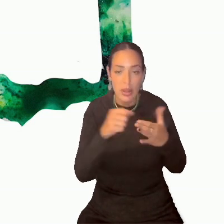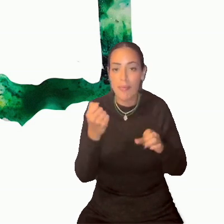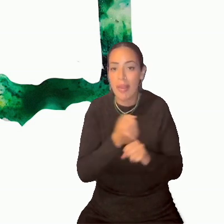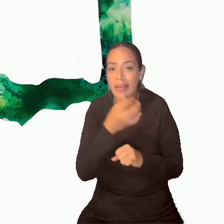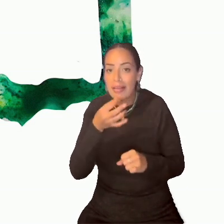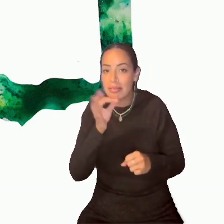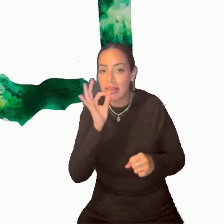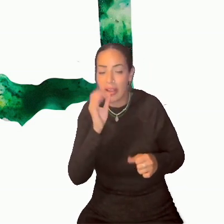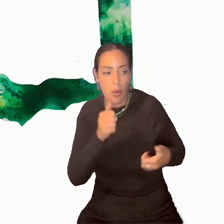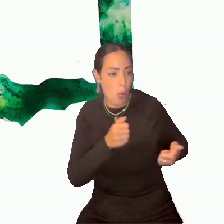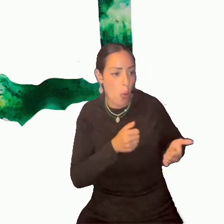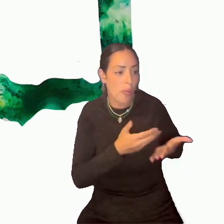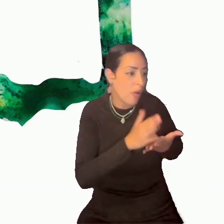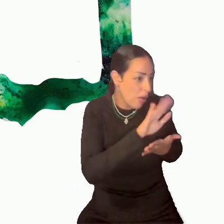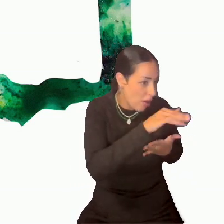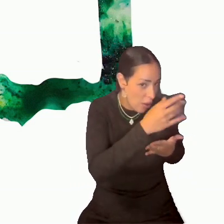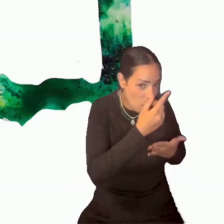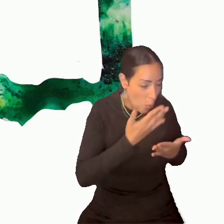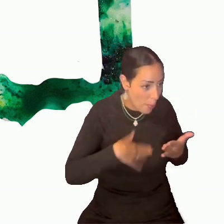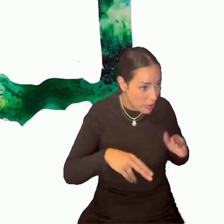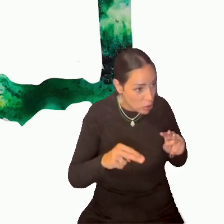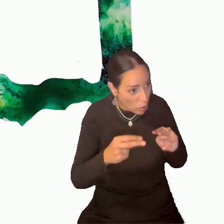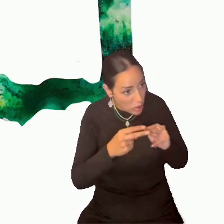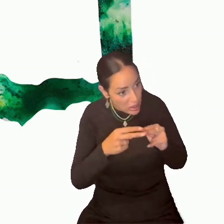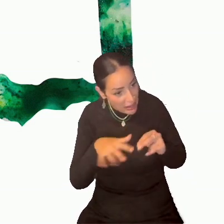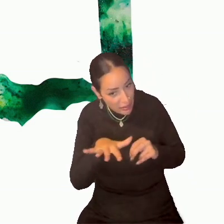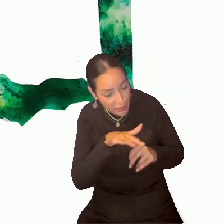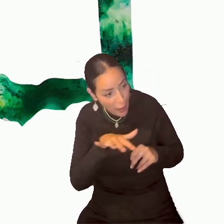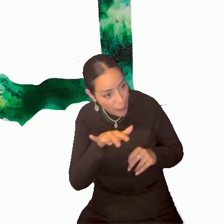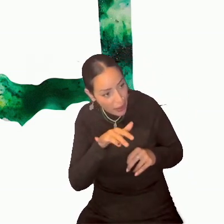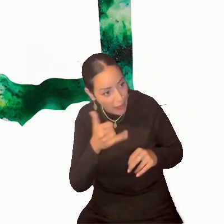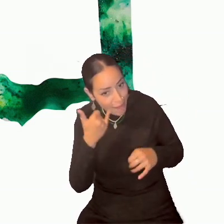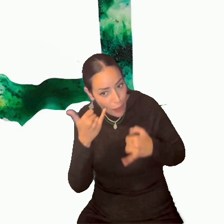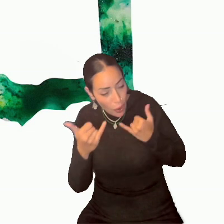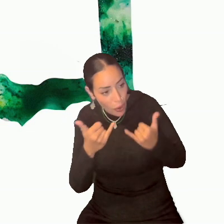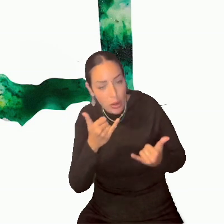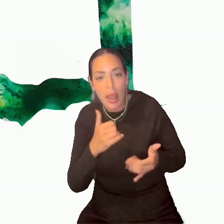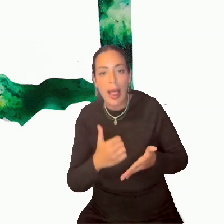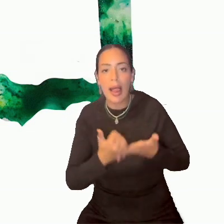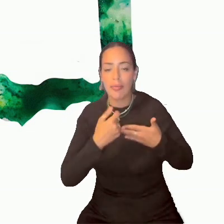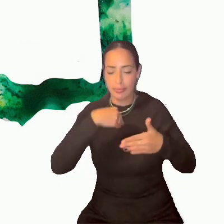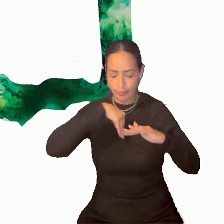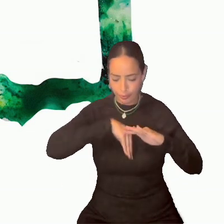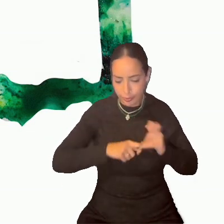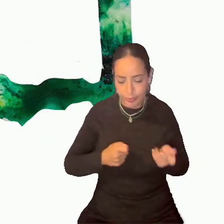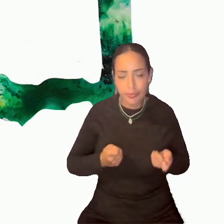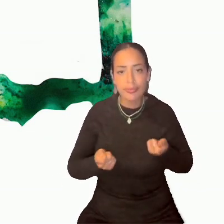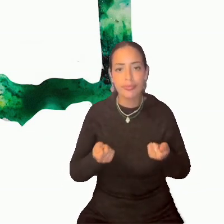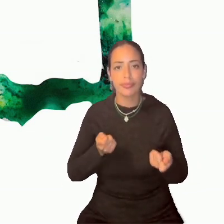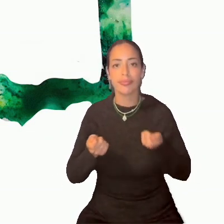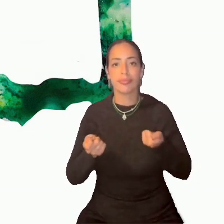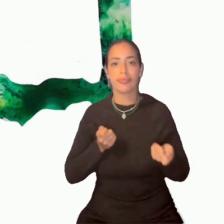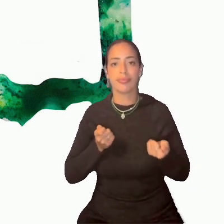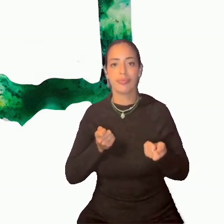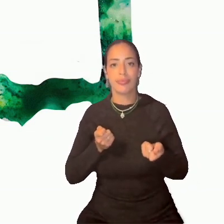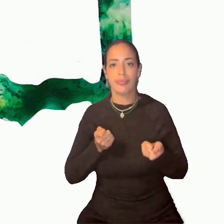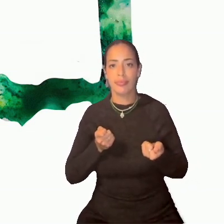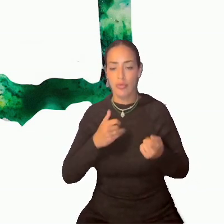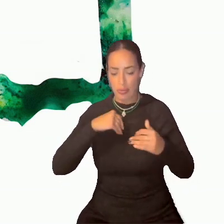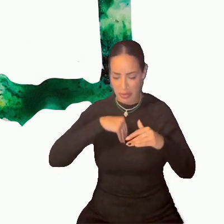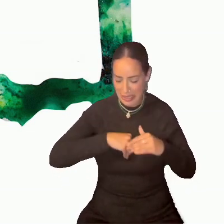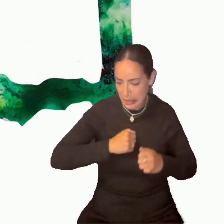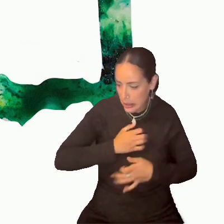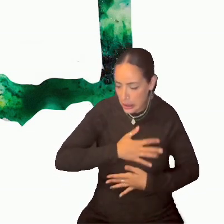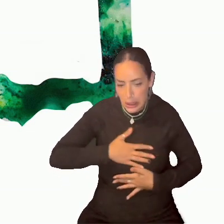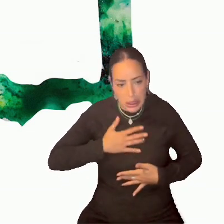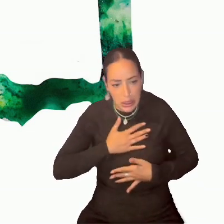of tea or offering to contact another family member can help to keep you regulated and prevent you from experiencing a sense of